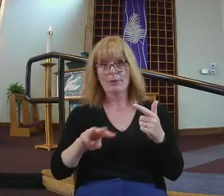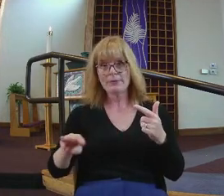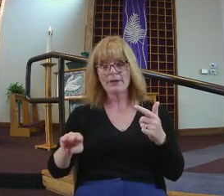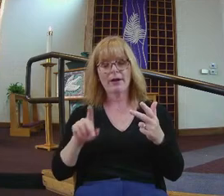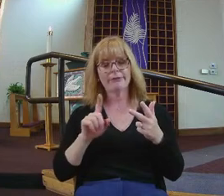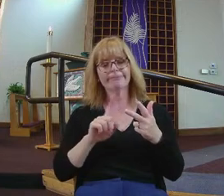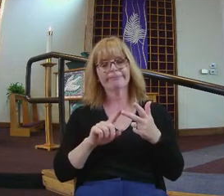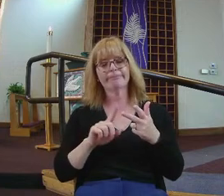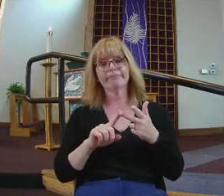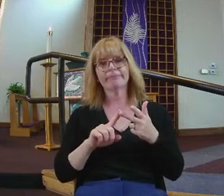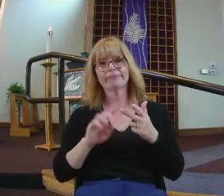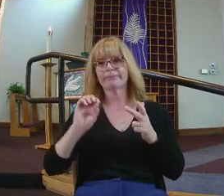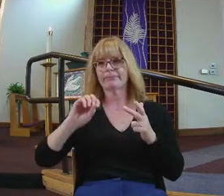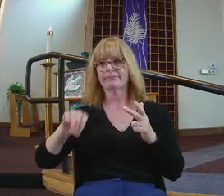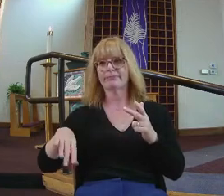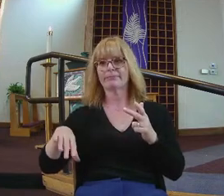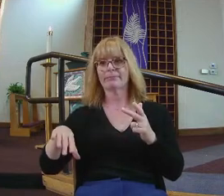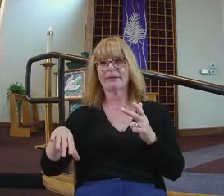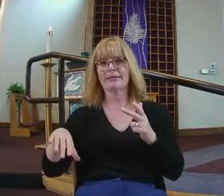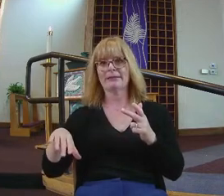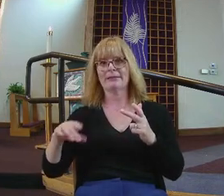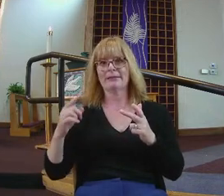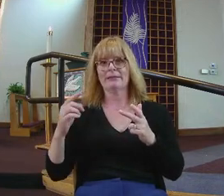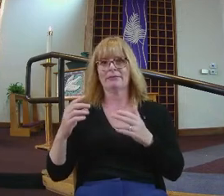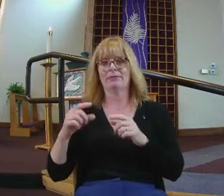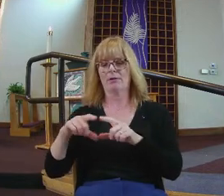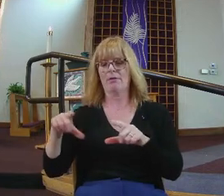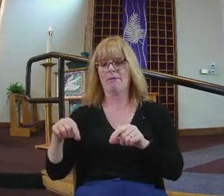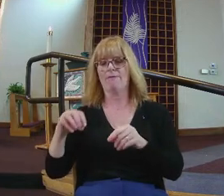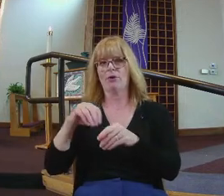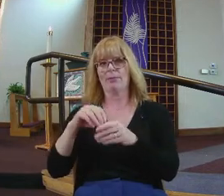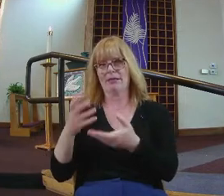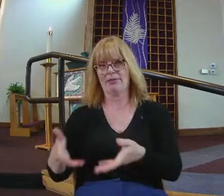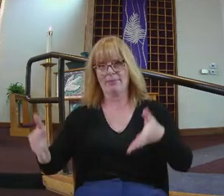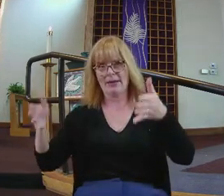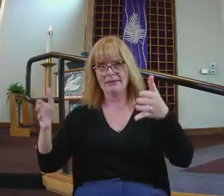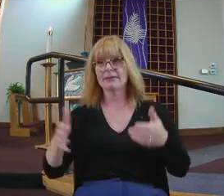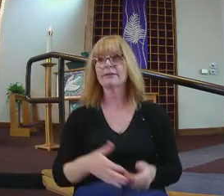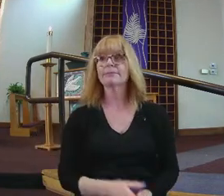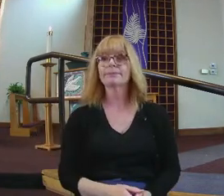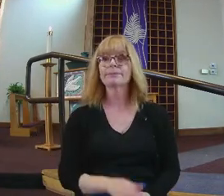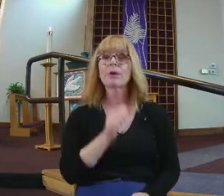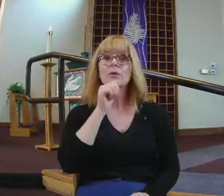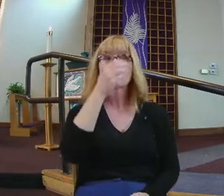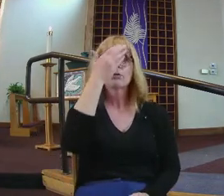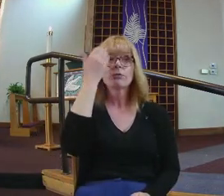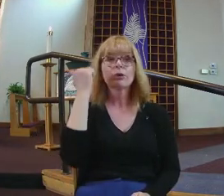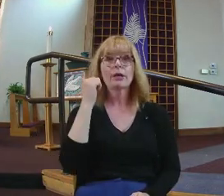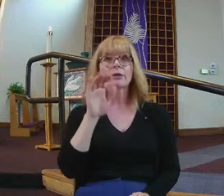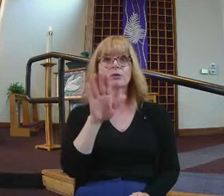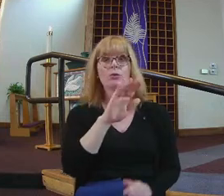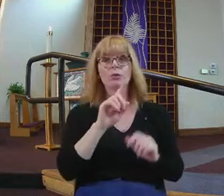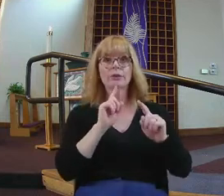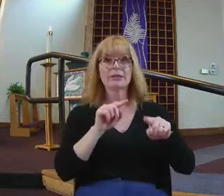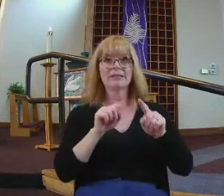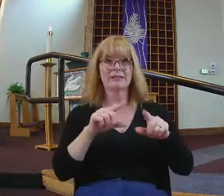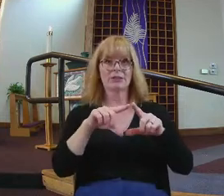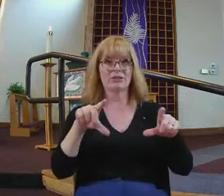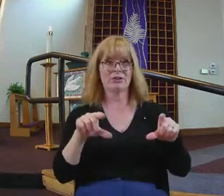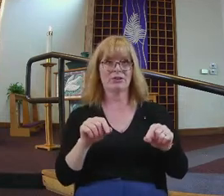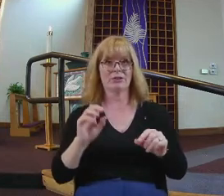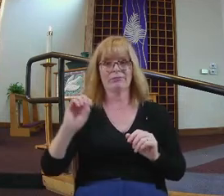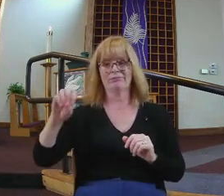by placing an offering in one of the baskets as our ushers pass those in just a moment. And don't forget to slip your attendance cards in as